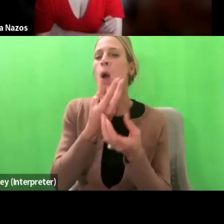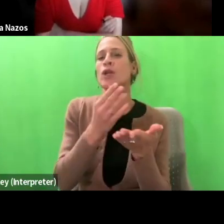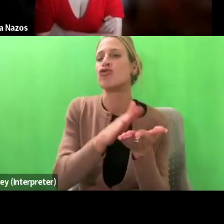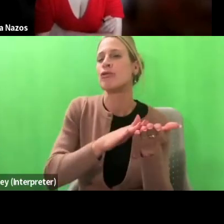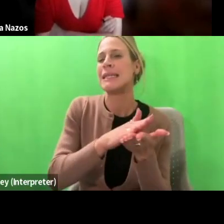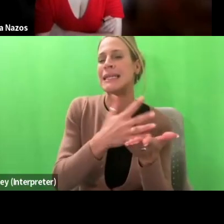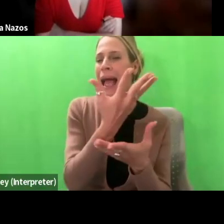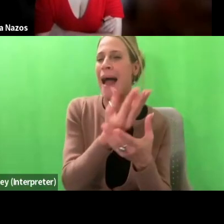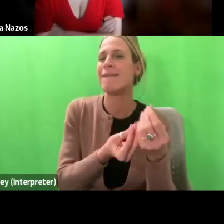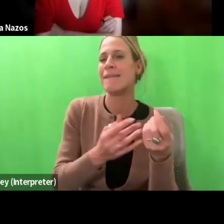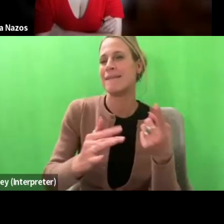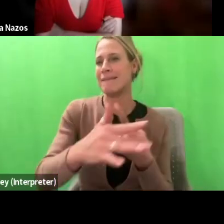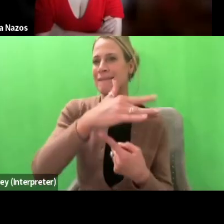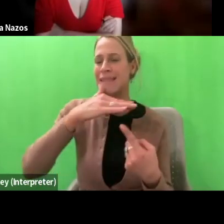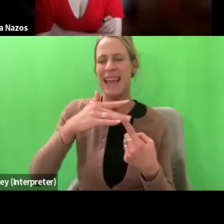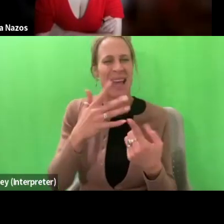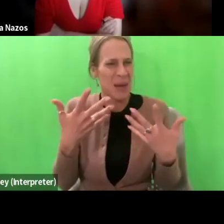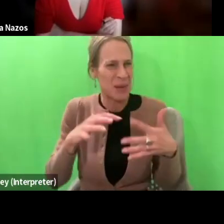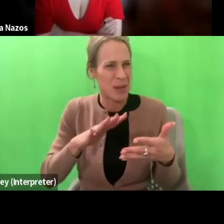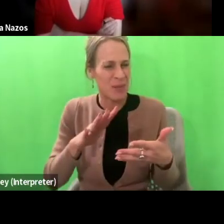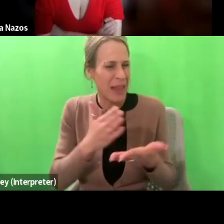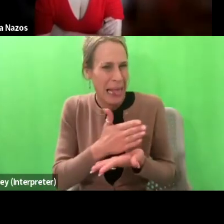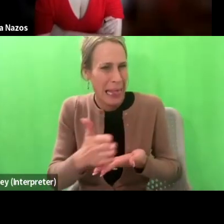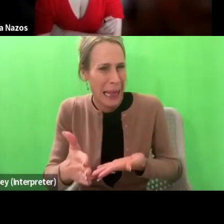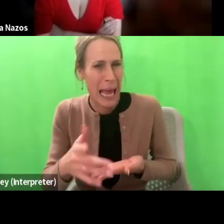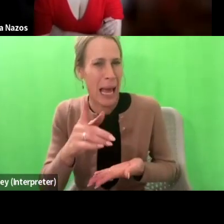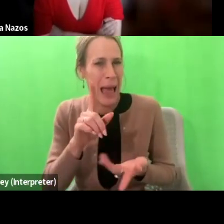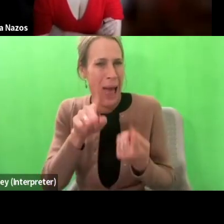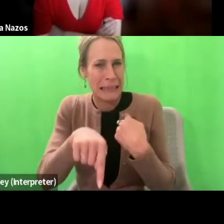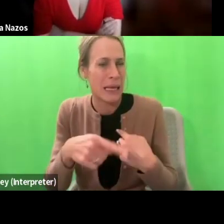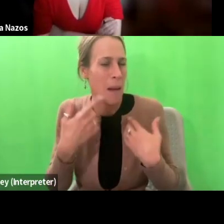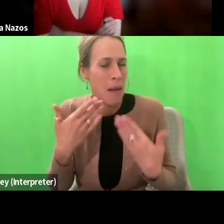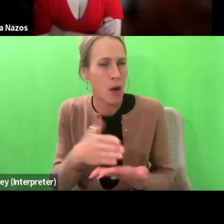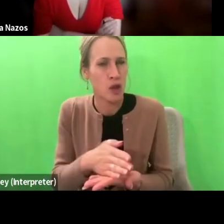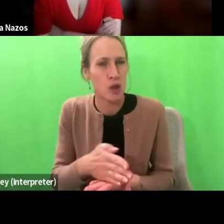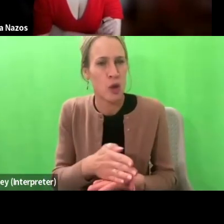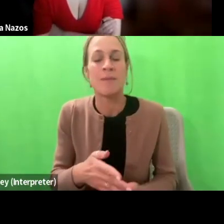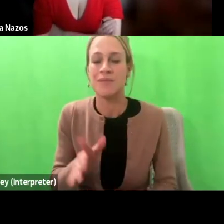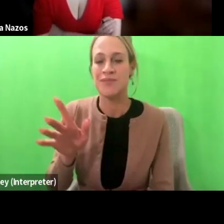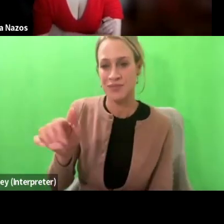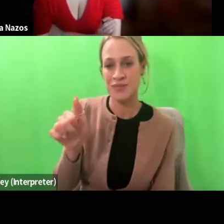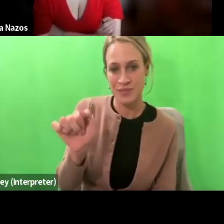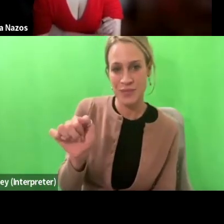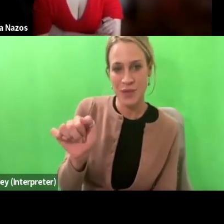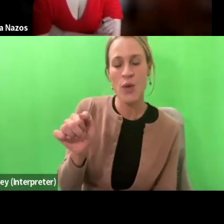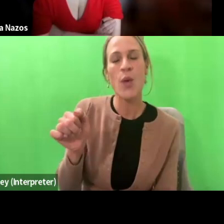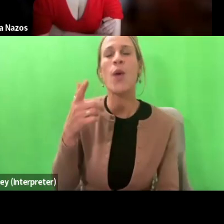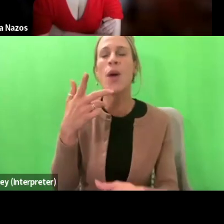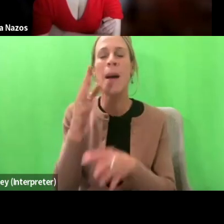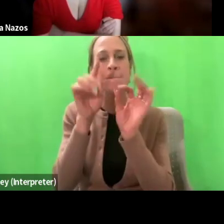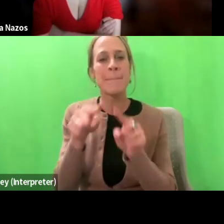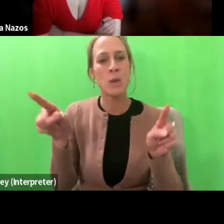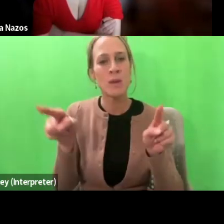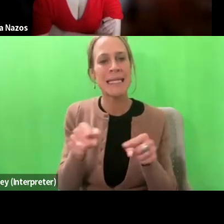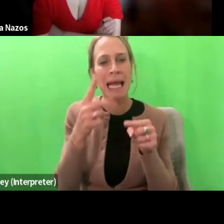areas. I don't know if I have answered the question, but. Yeah, I think that musicality in the folk